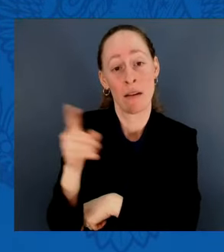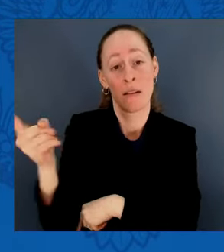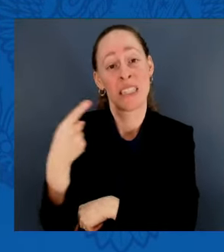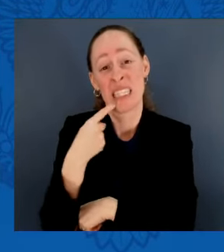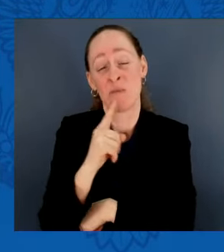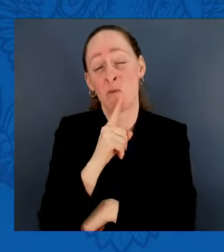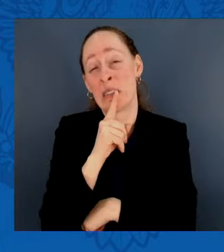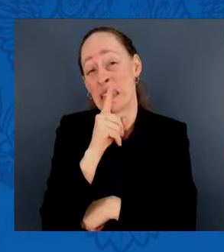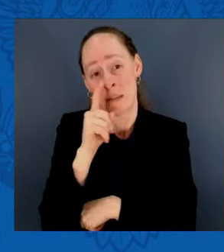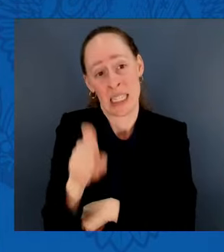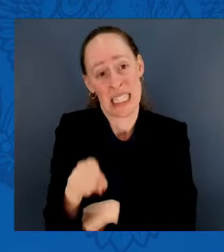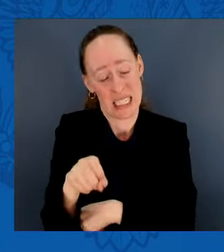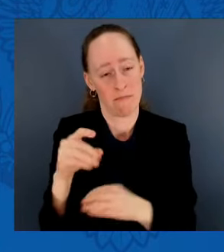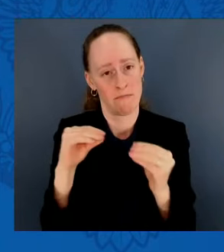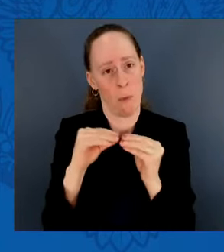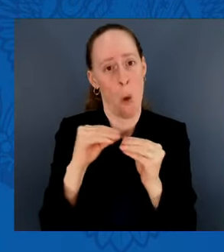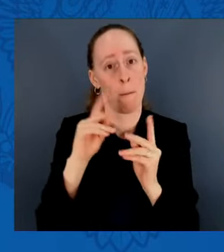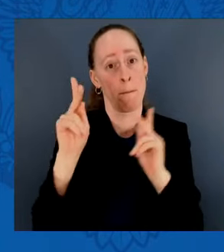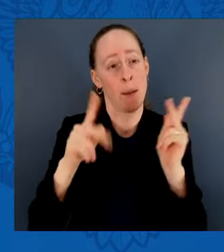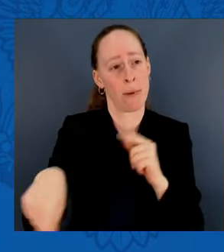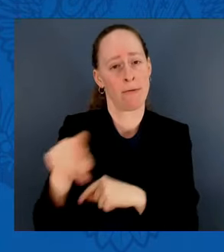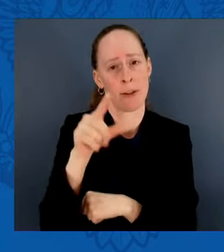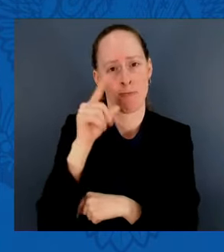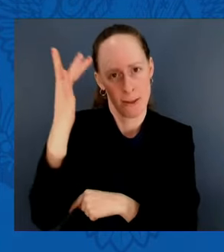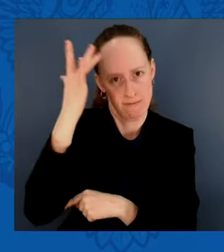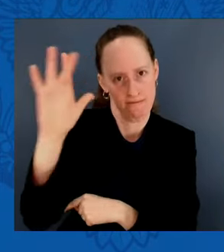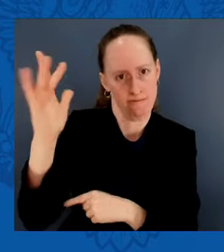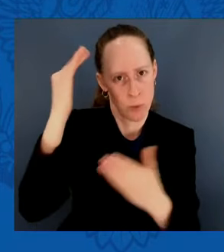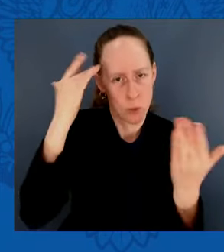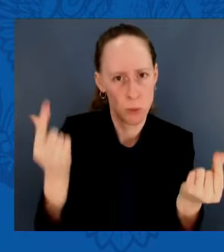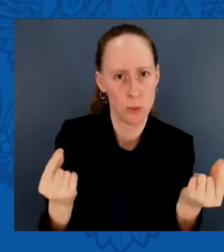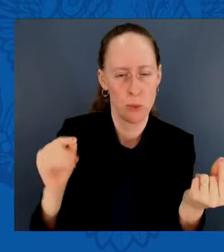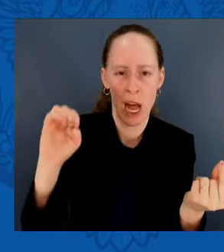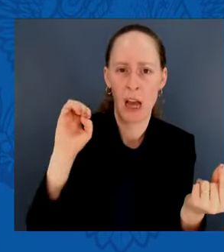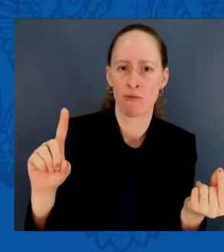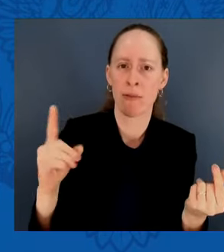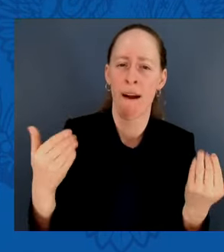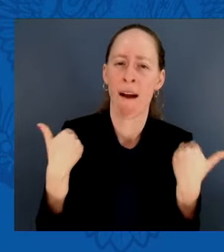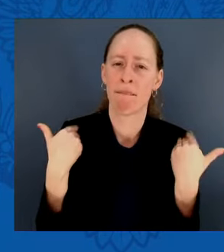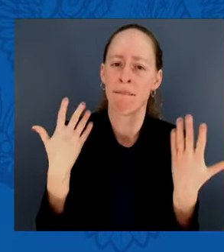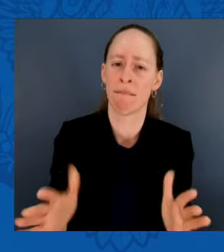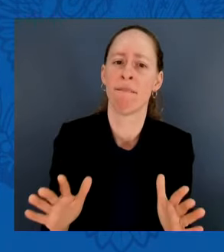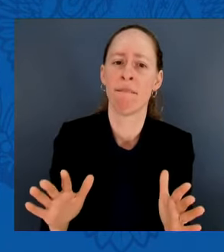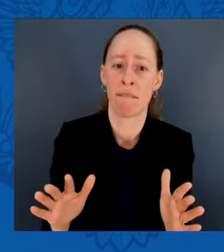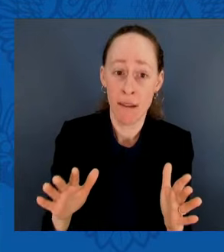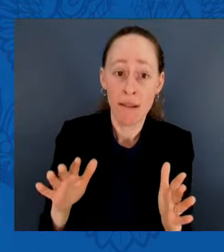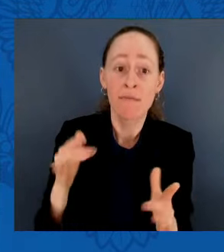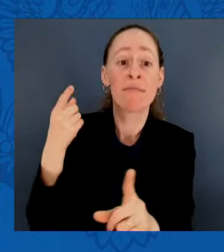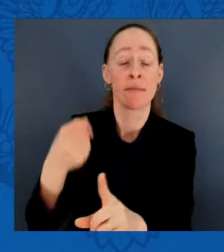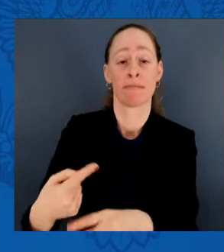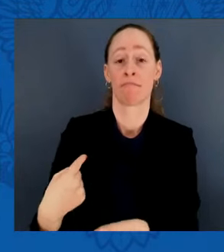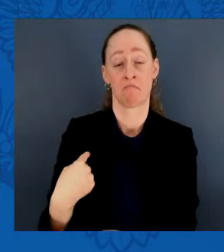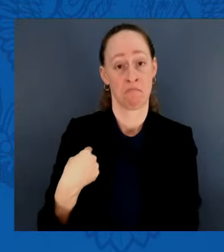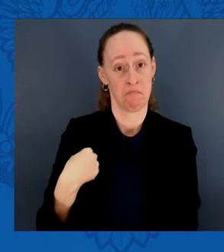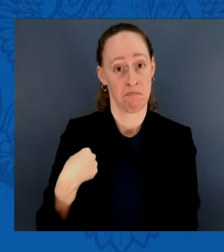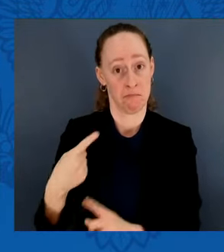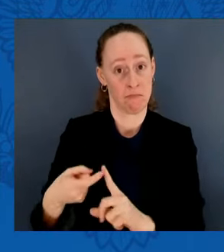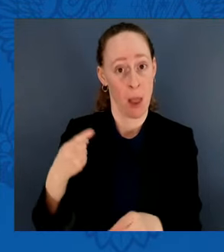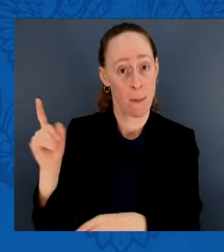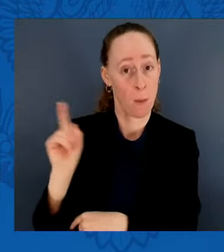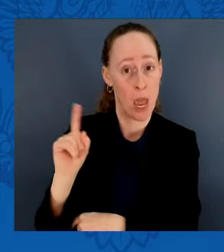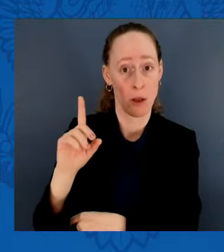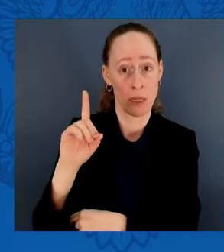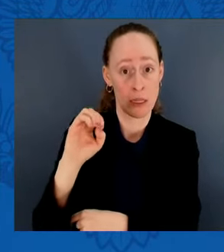I come from Delaware. DuPont used to be the eighth largest corporation in the world. And every new enterprise